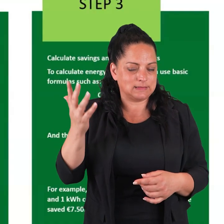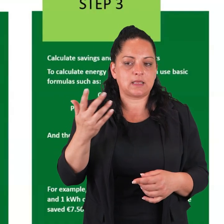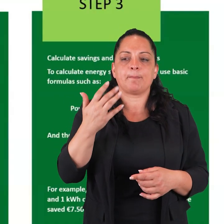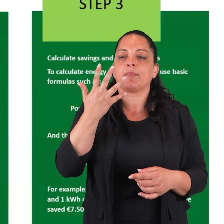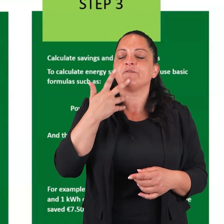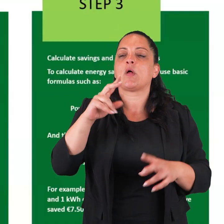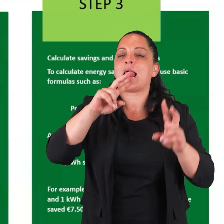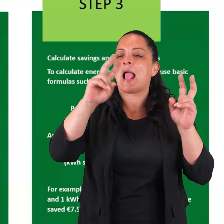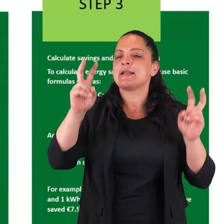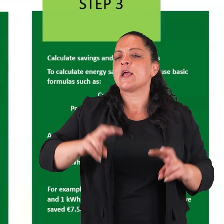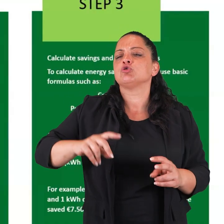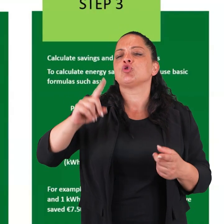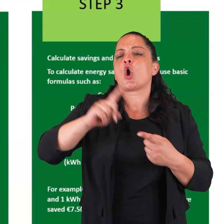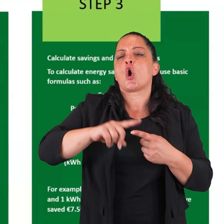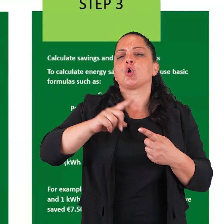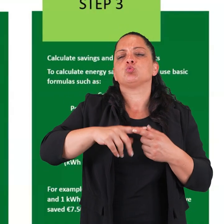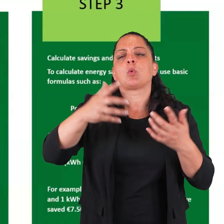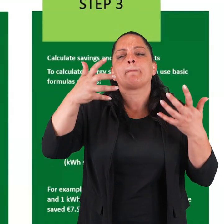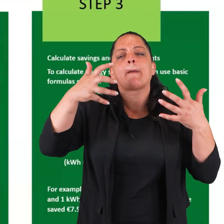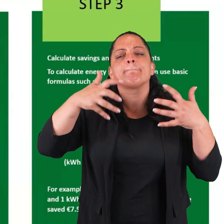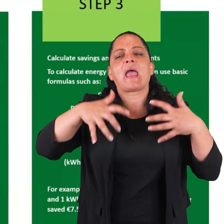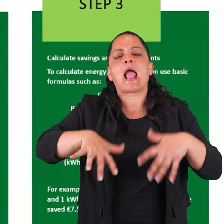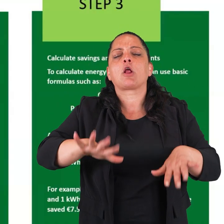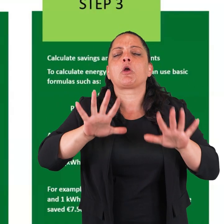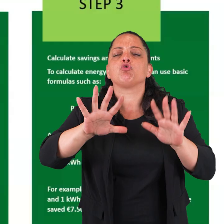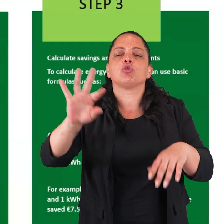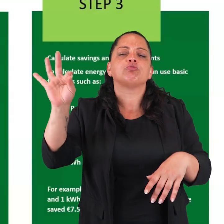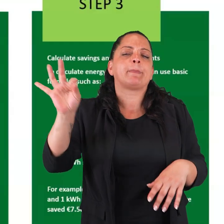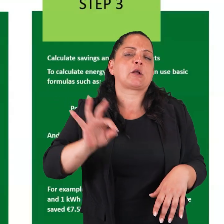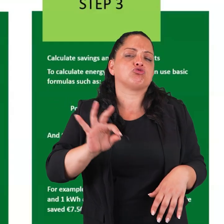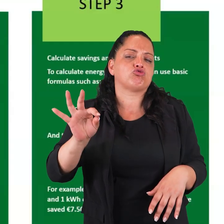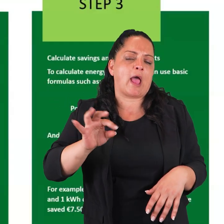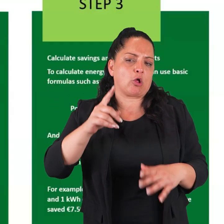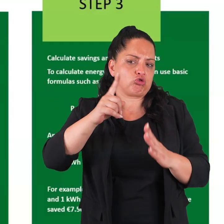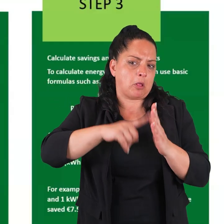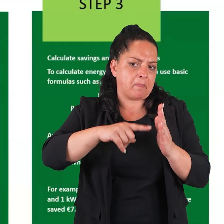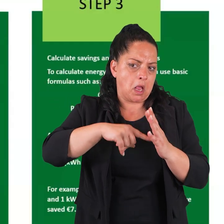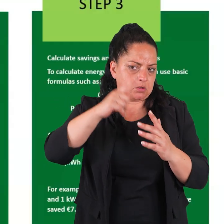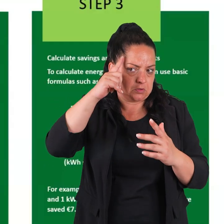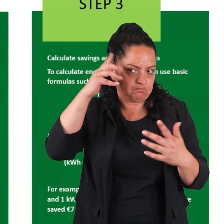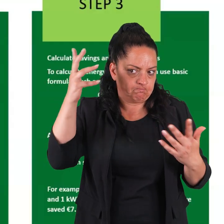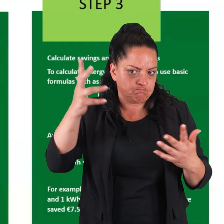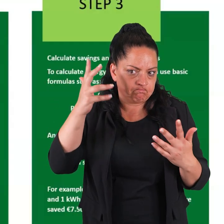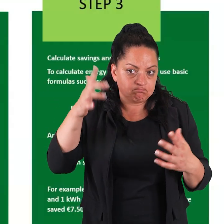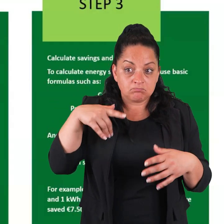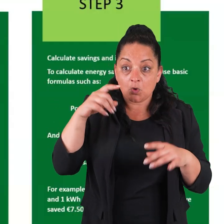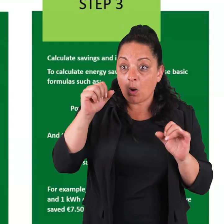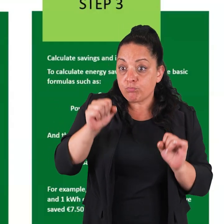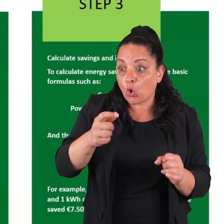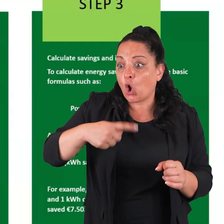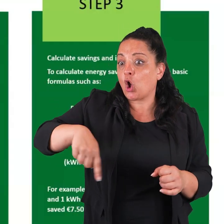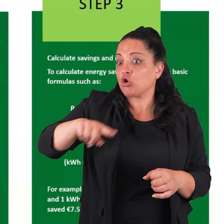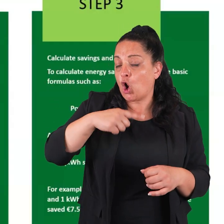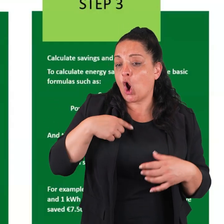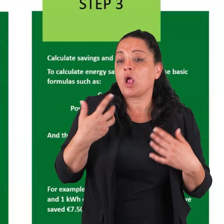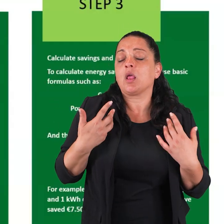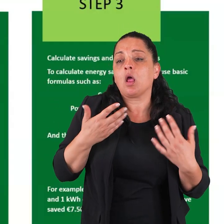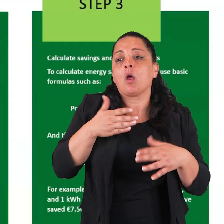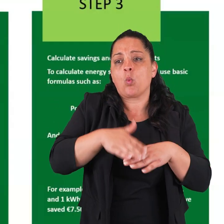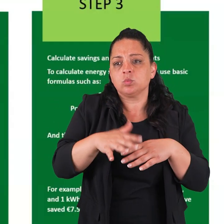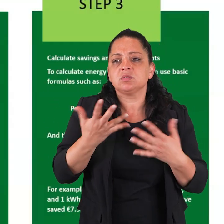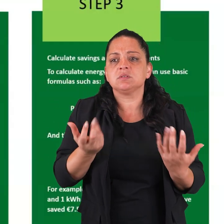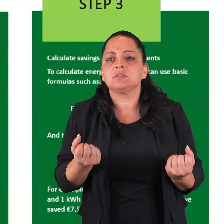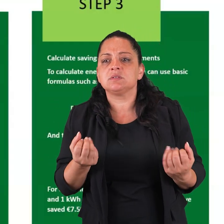the use of energy in amount of the 10%, we can put into practice